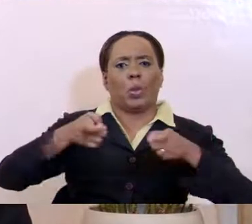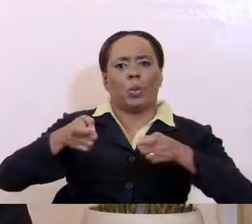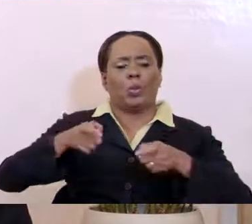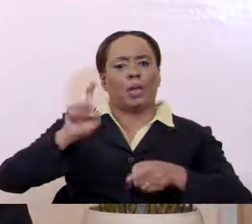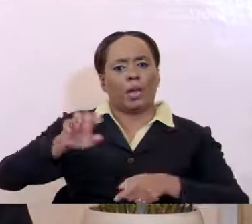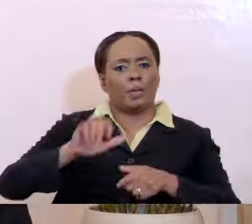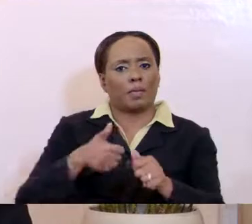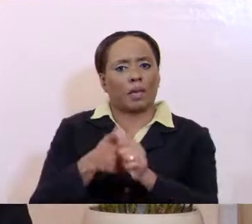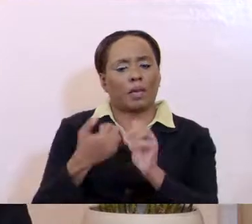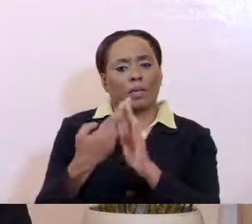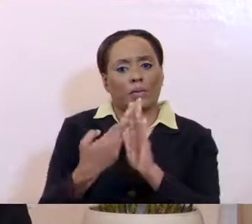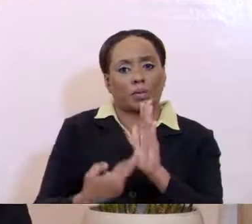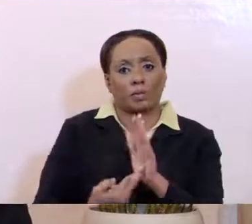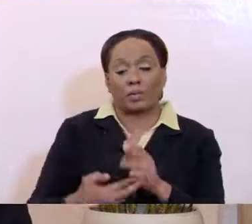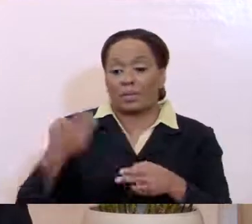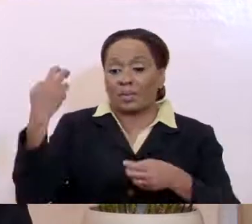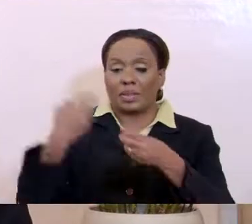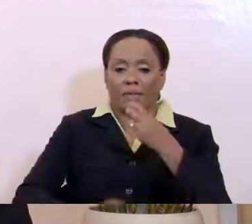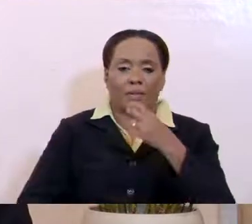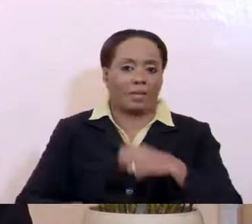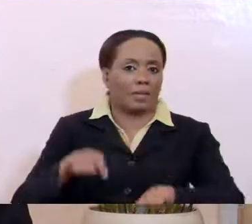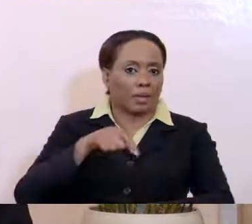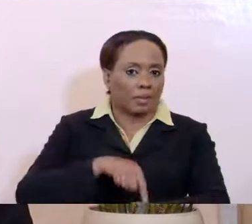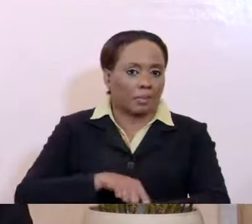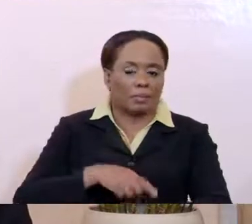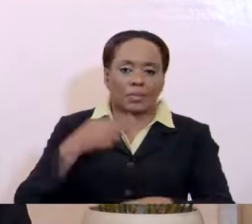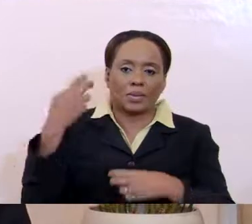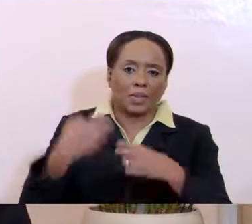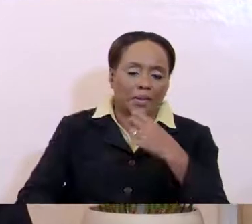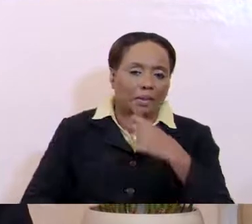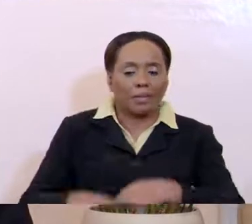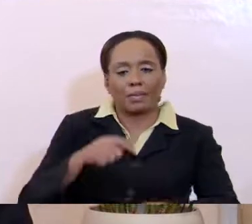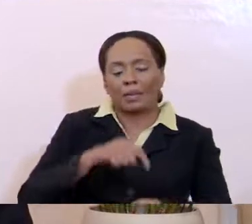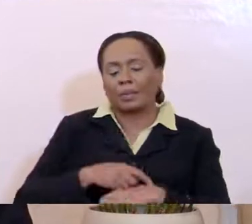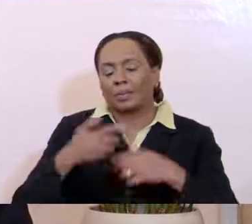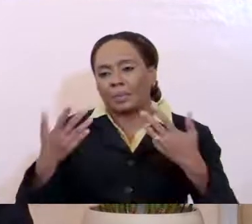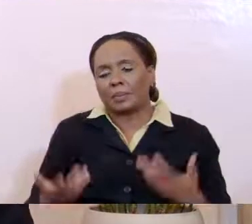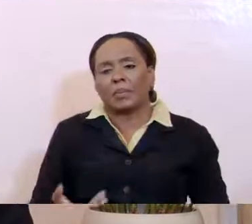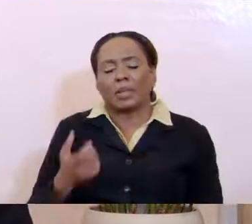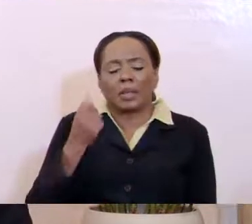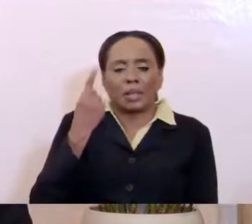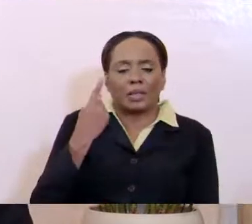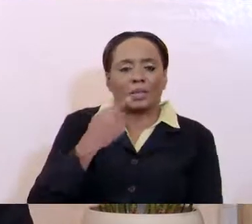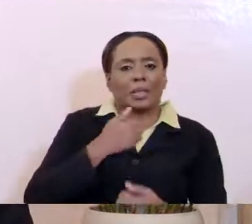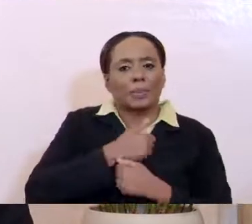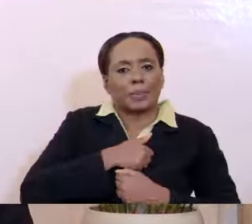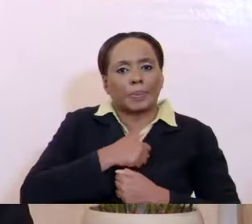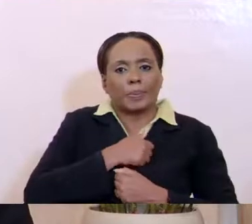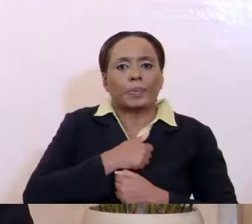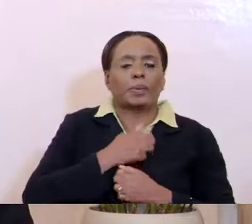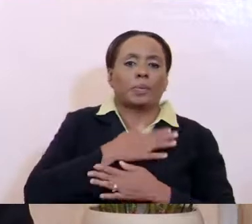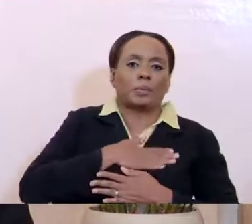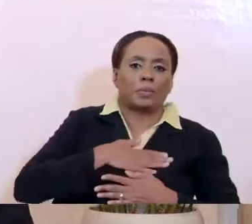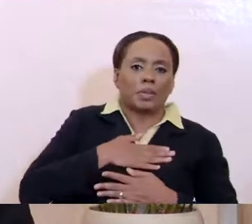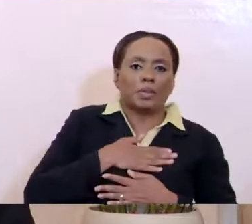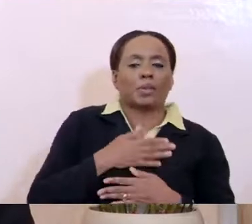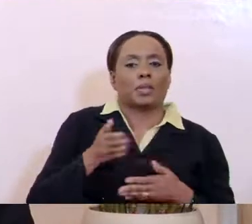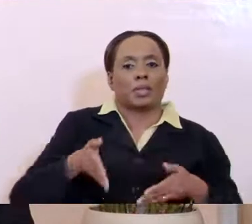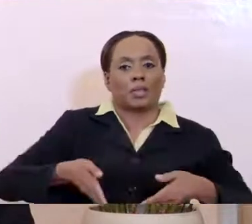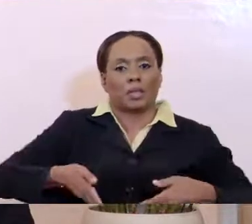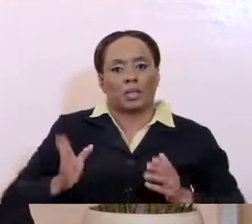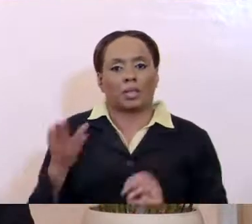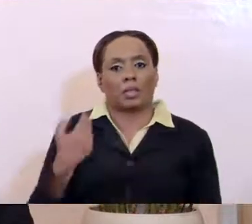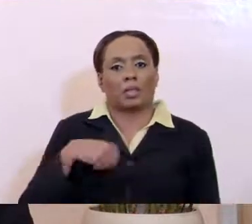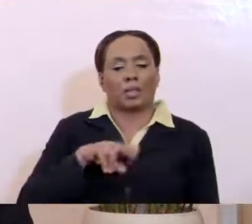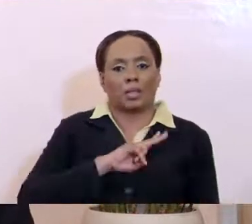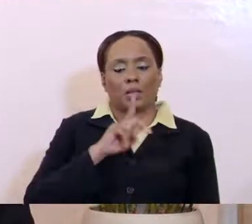comply. It's a difficult time, we understand, for mourners, but we have to plead with them, please allow us to